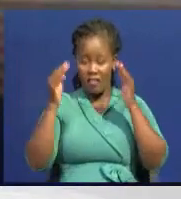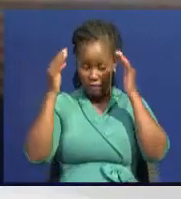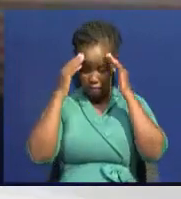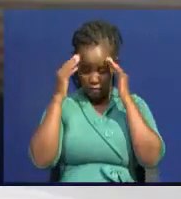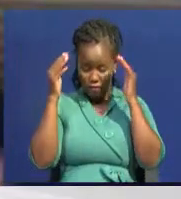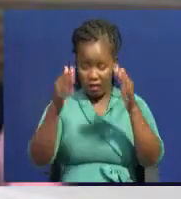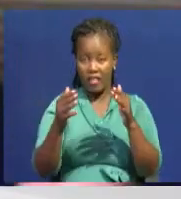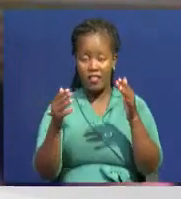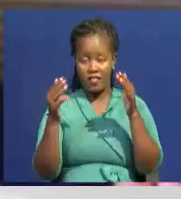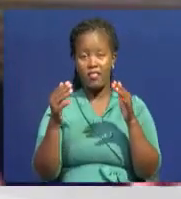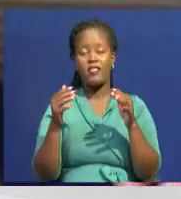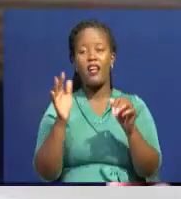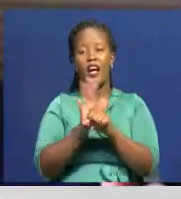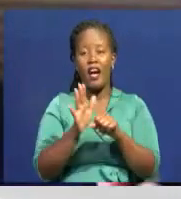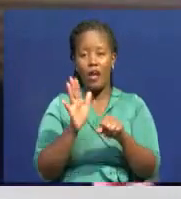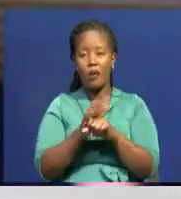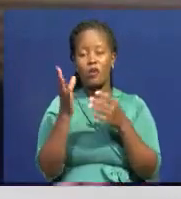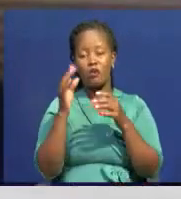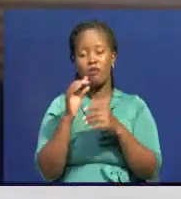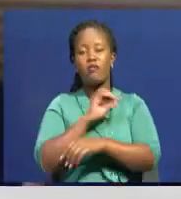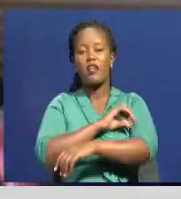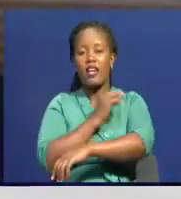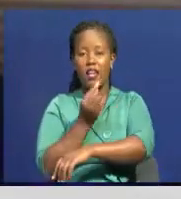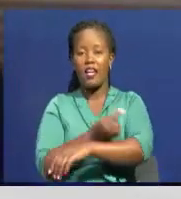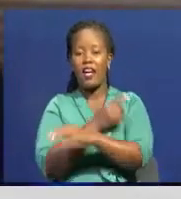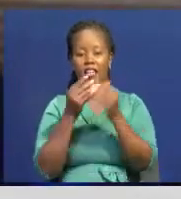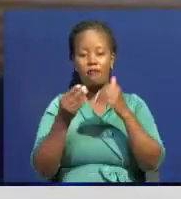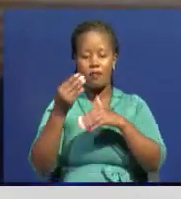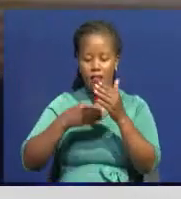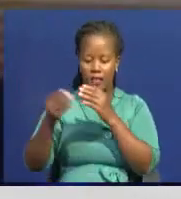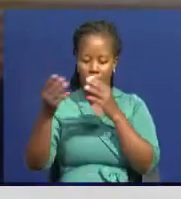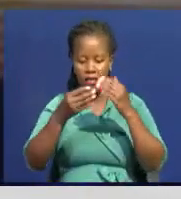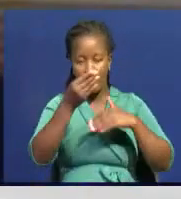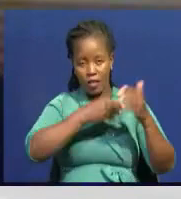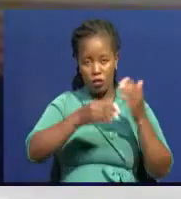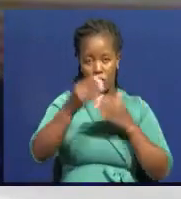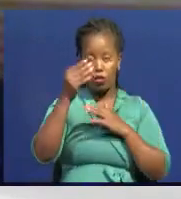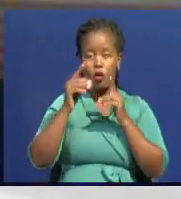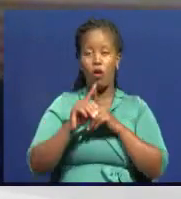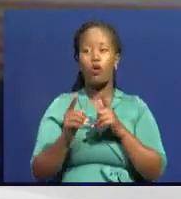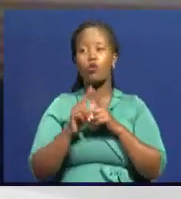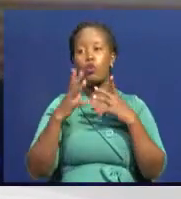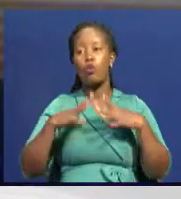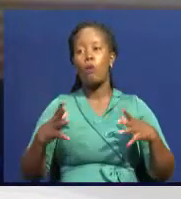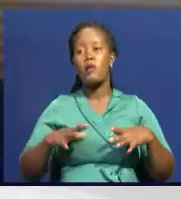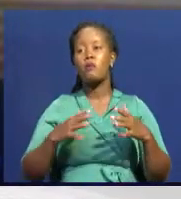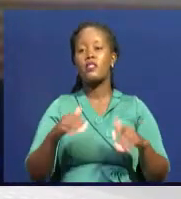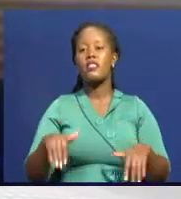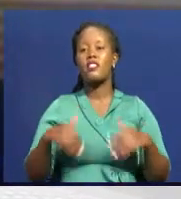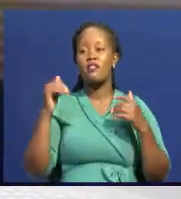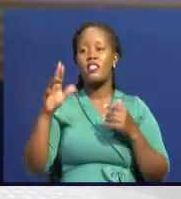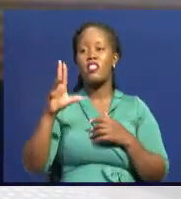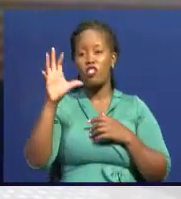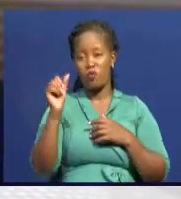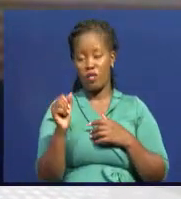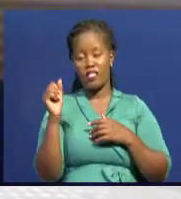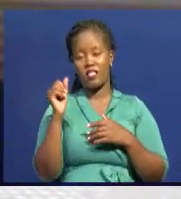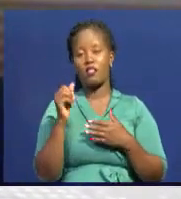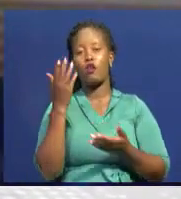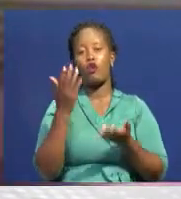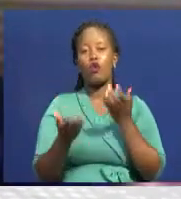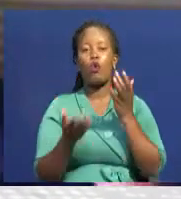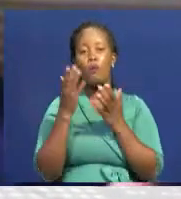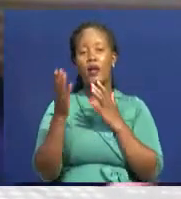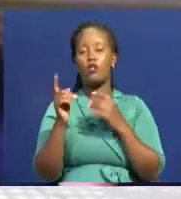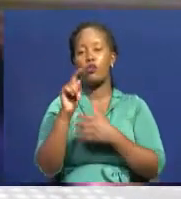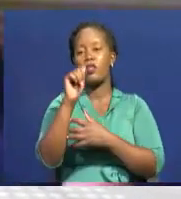in Ghana from people in diaspora, US diaspora, compared, US and Canada in this case,